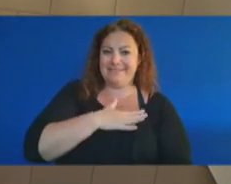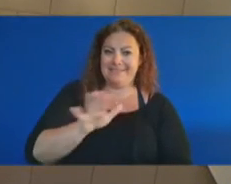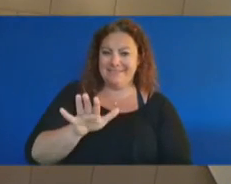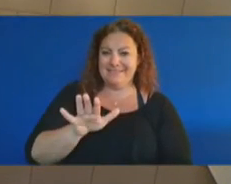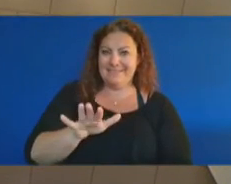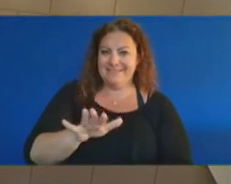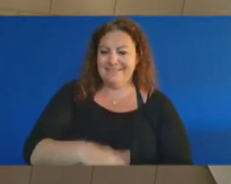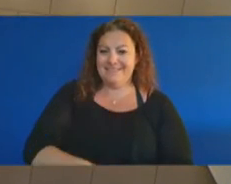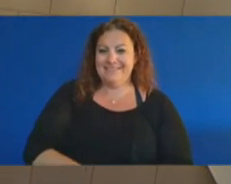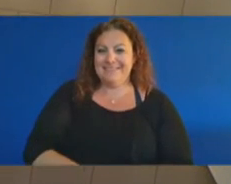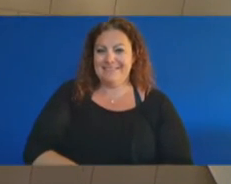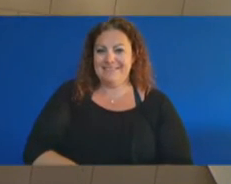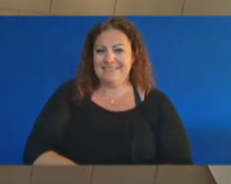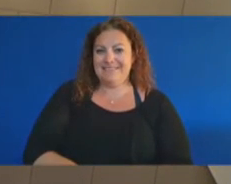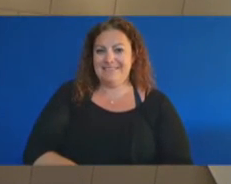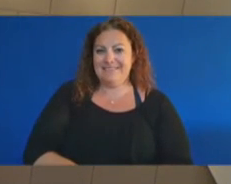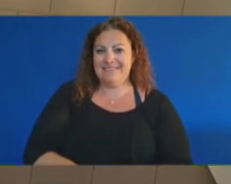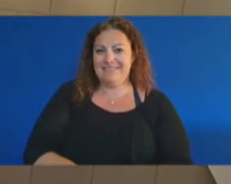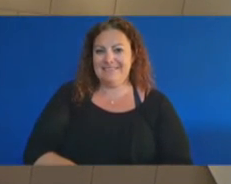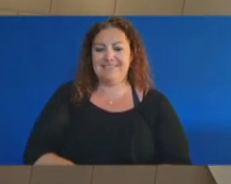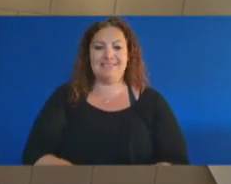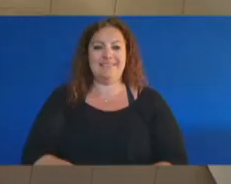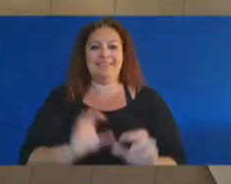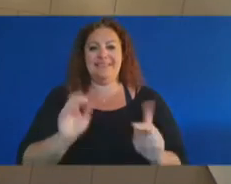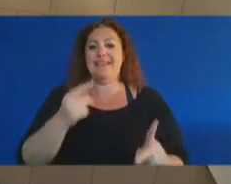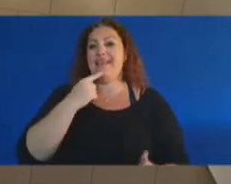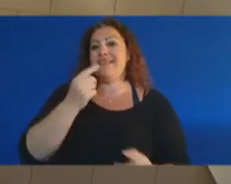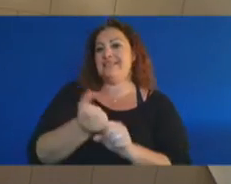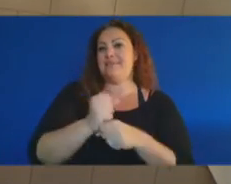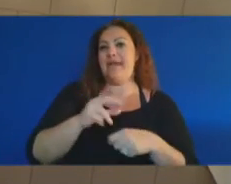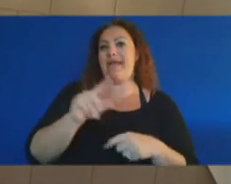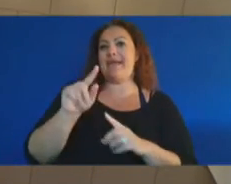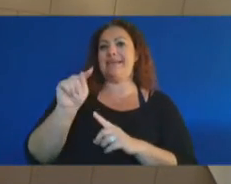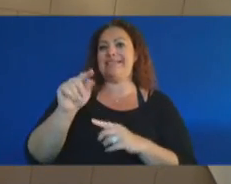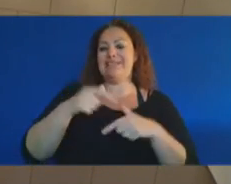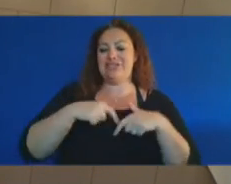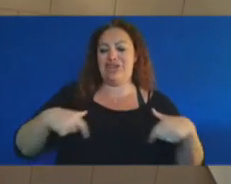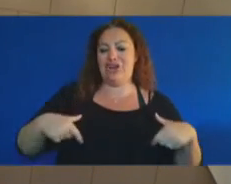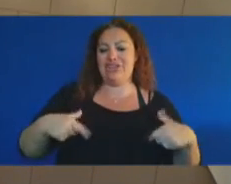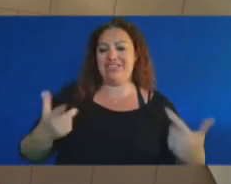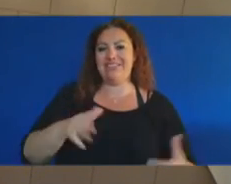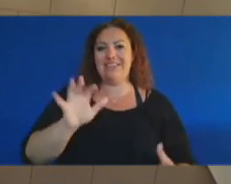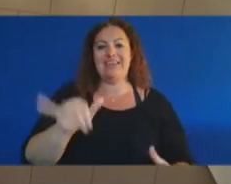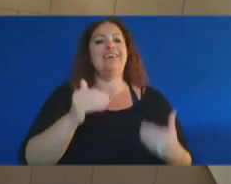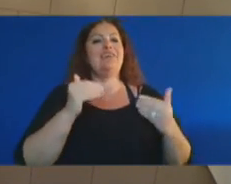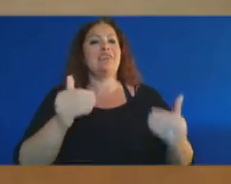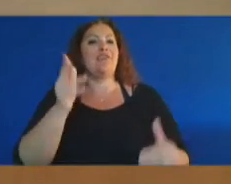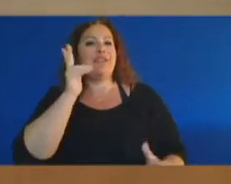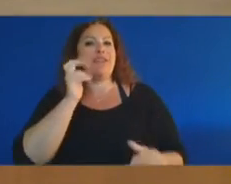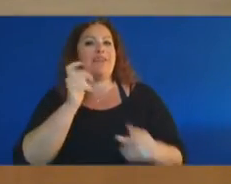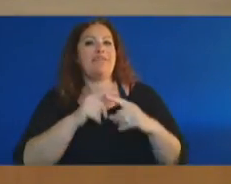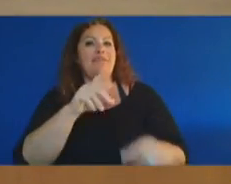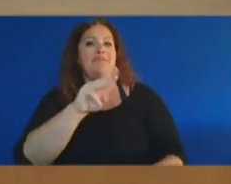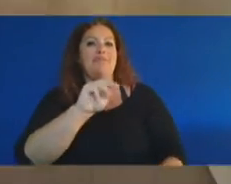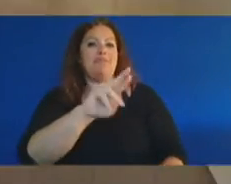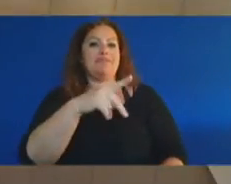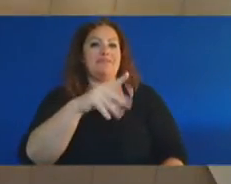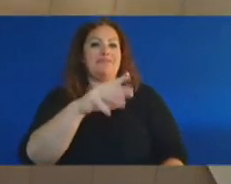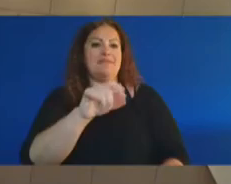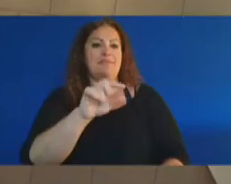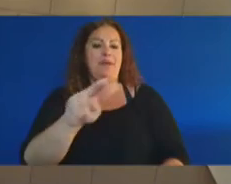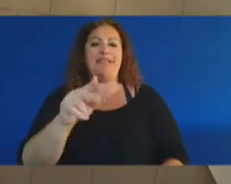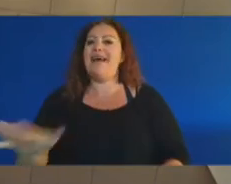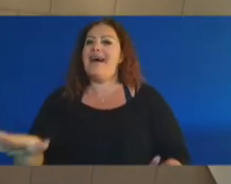please all right okay make the T-shirt let's go ahead and hear from Mr petton I really did not